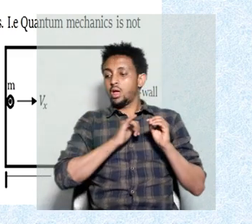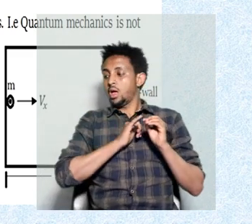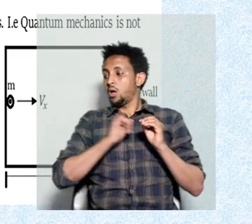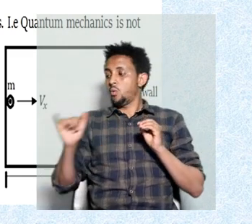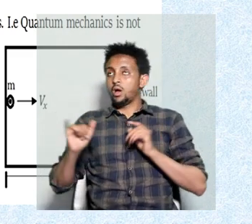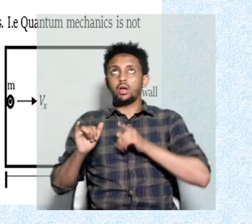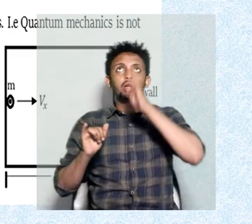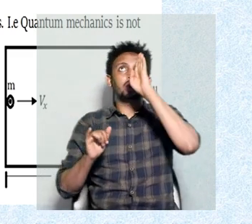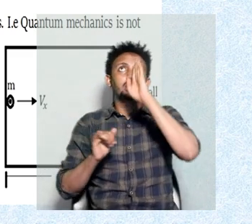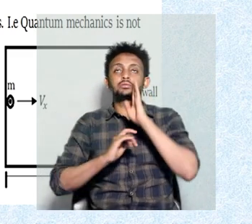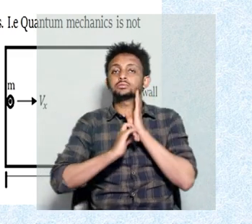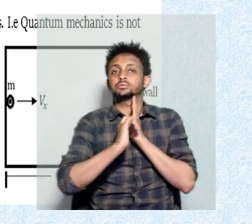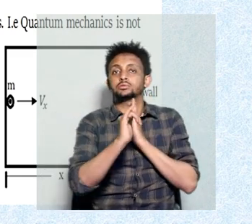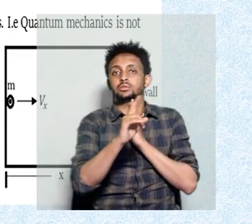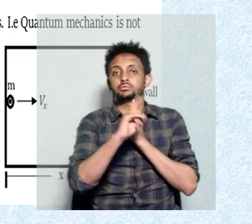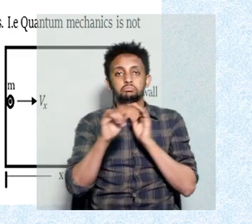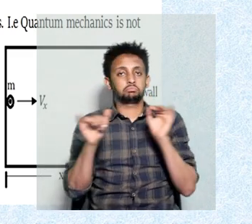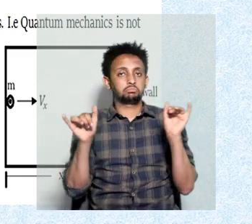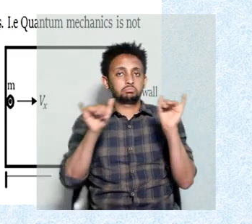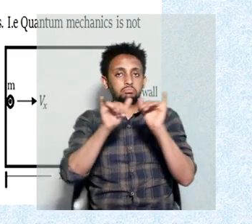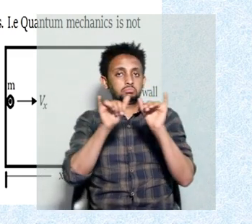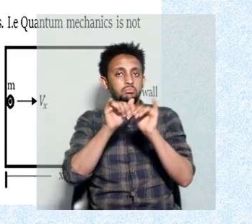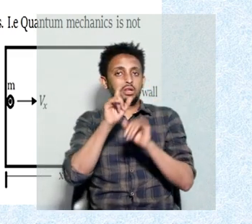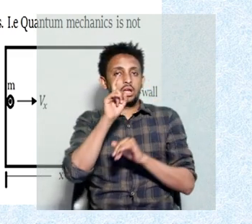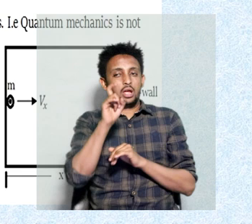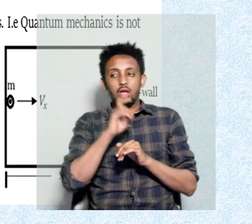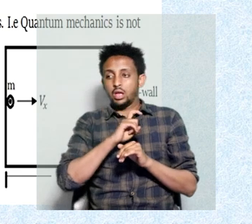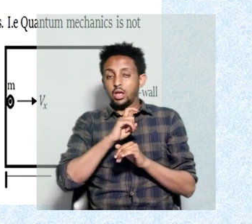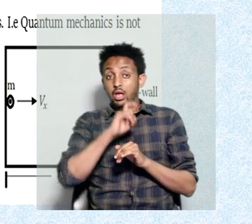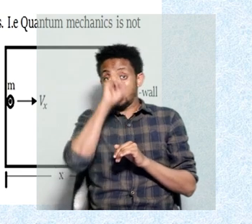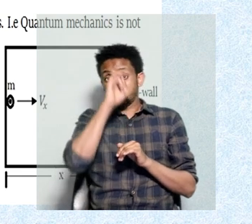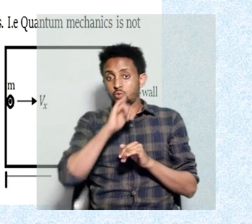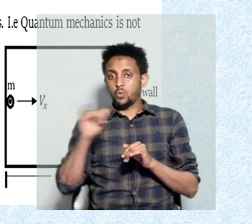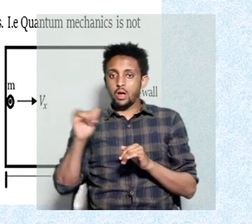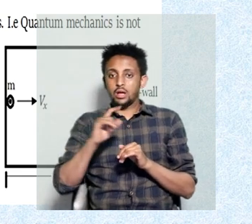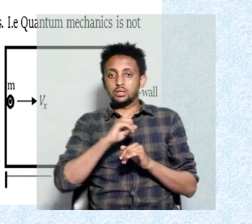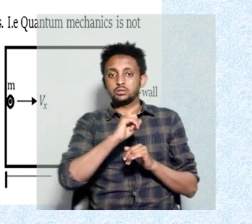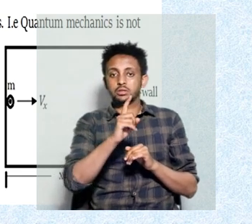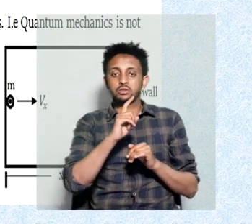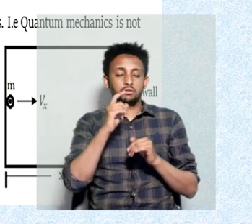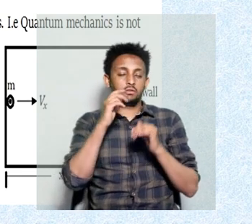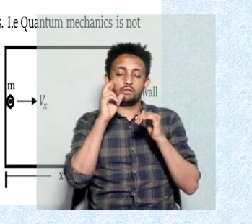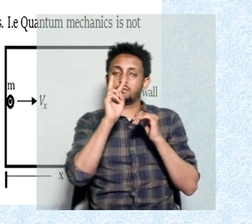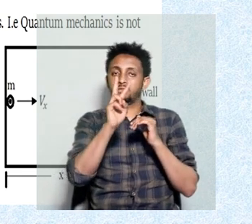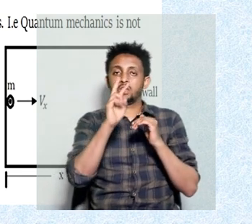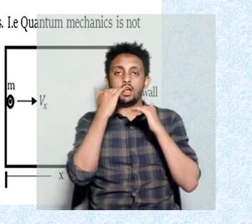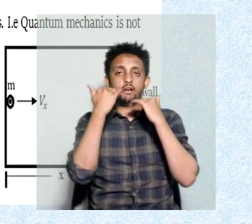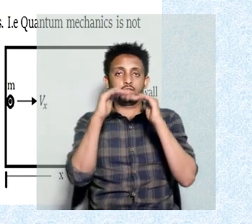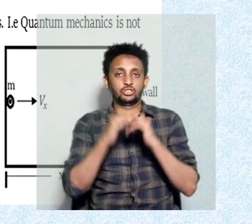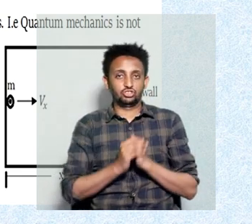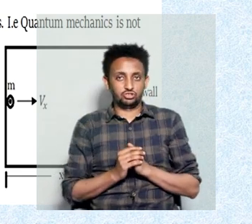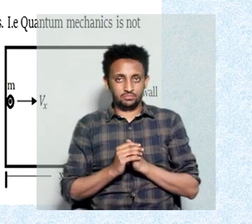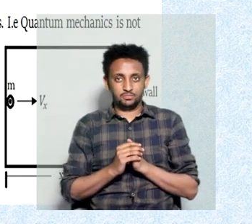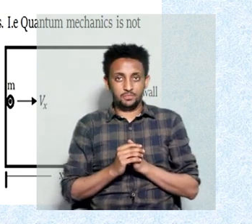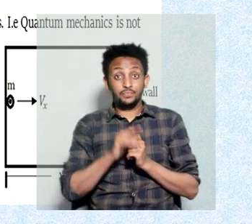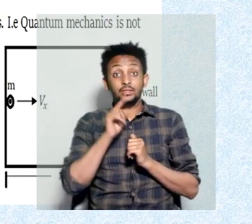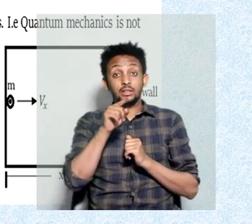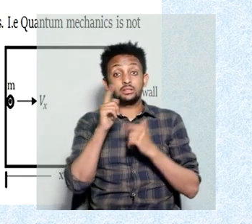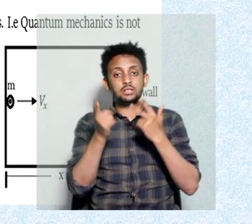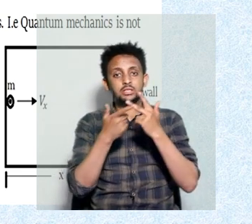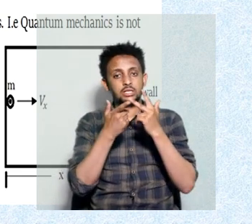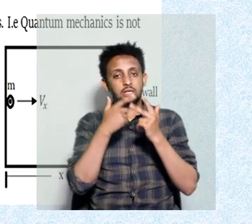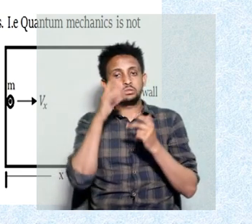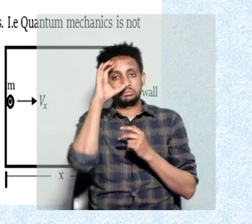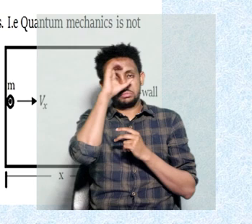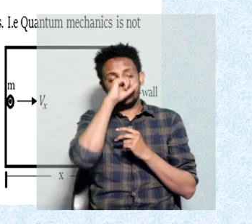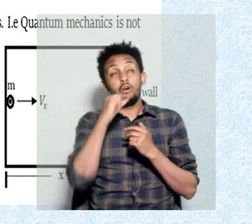z remains constant. And instead of using x, y, and z, it's possible to use just v average. Okay, this is the third